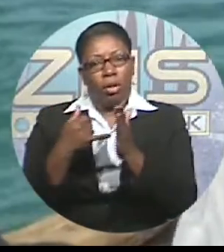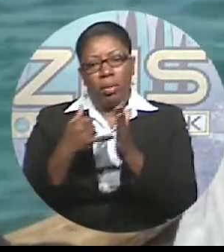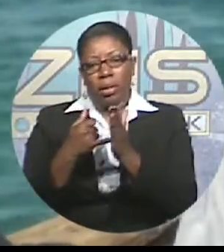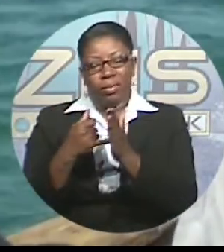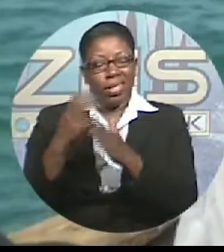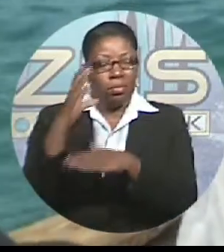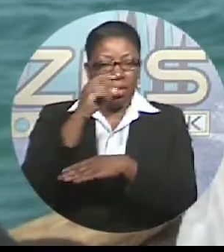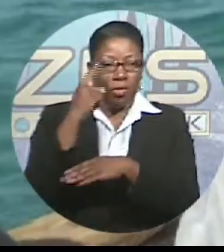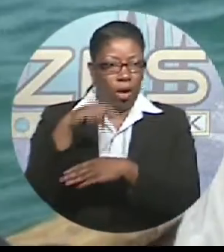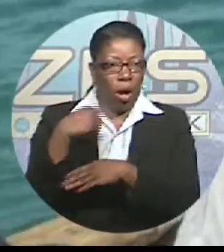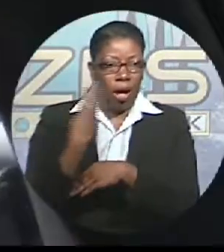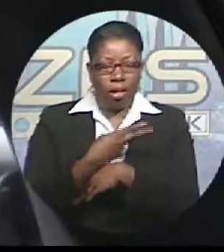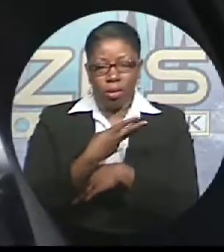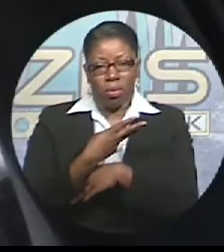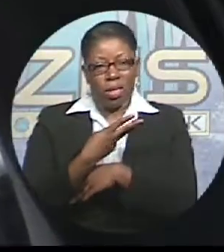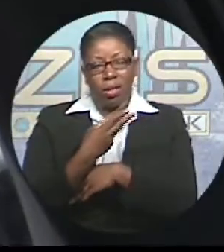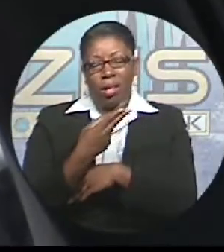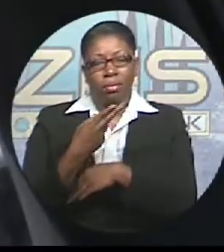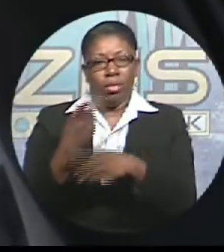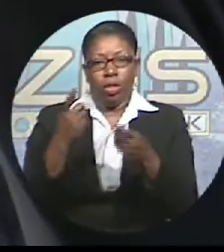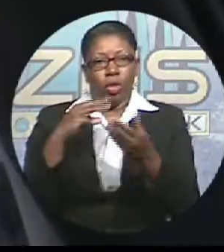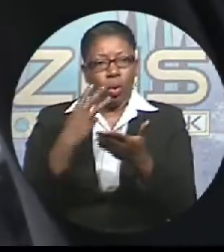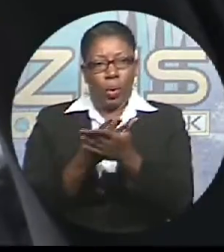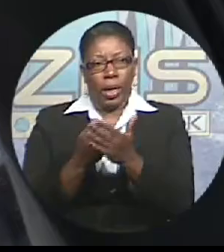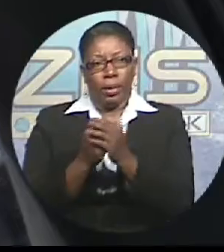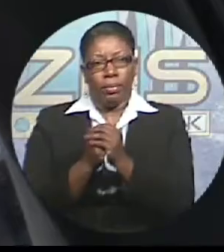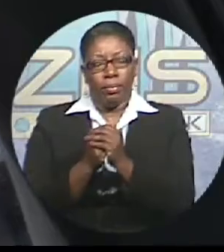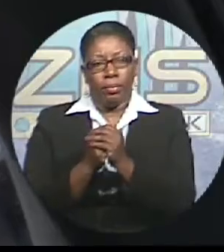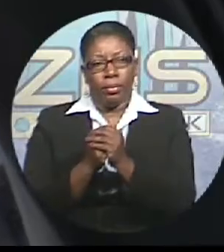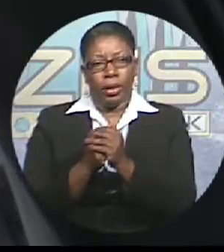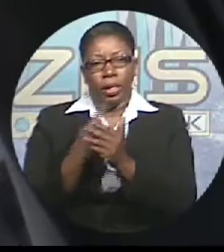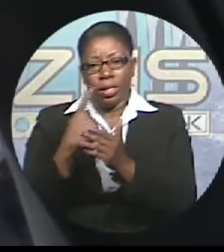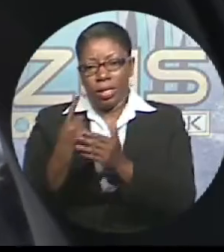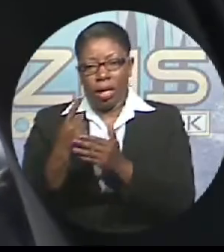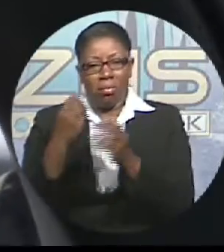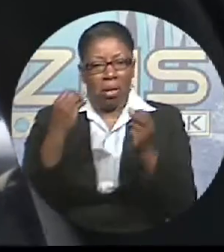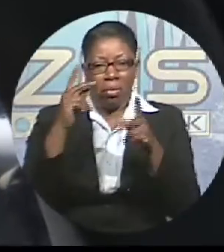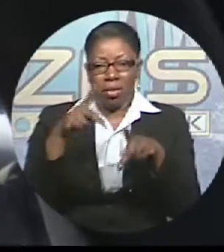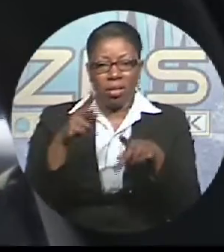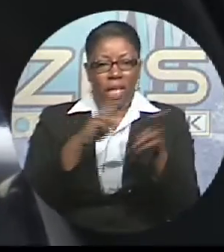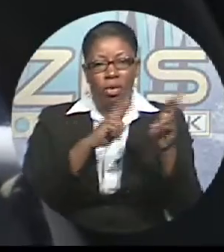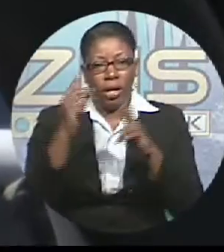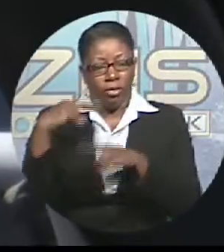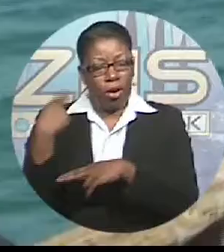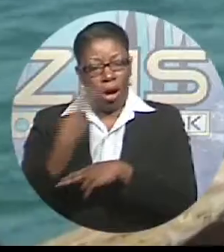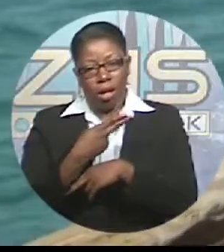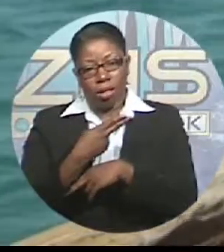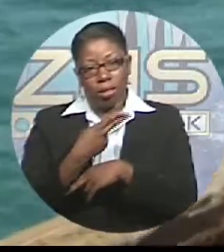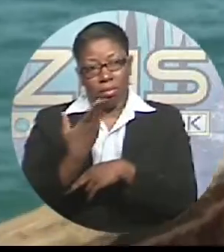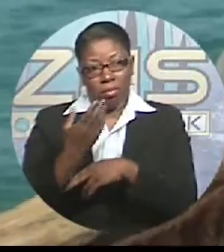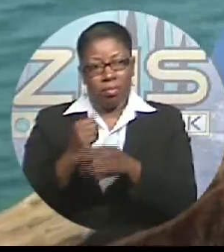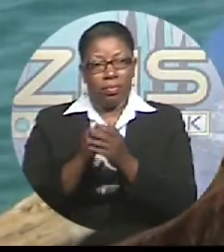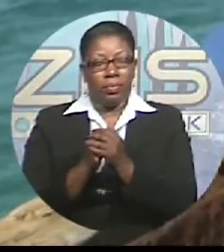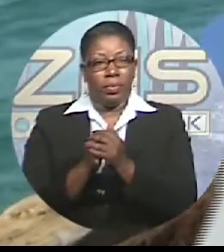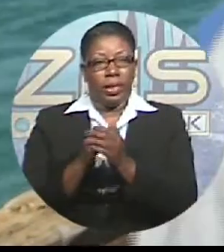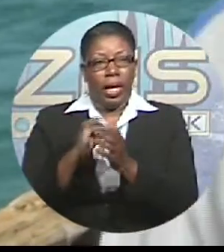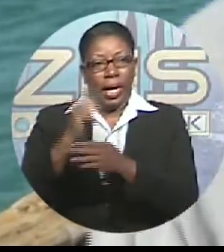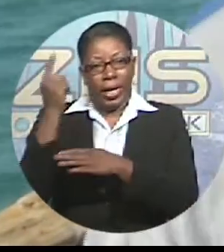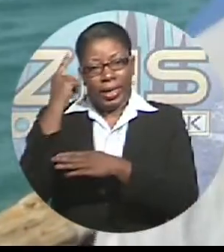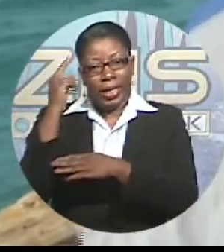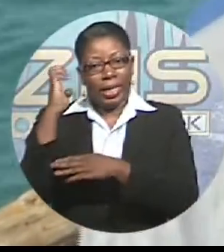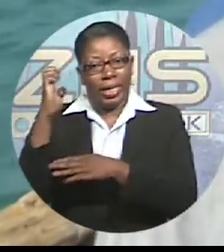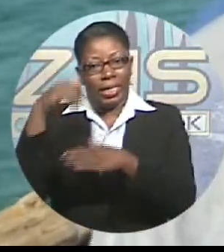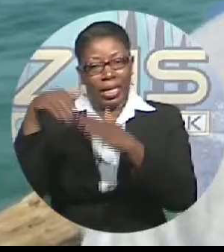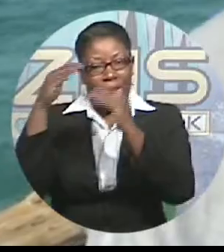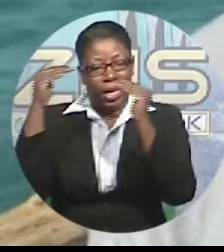can go there and do the best we can. I have a pretty good crew who say that they're ready for it, so we're going to give it our best shot. I think he's up in